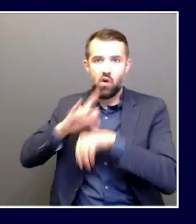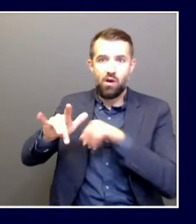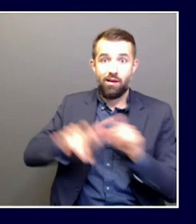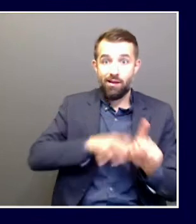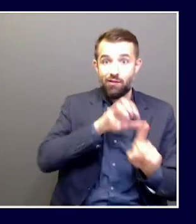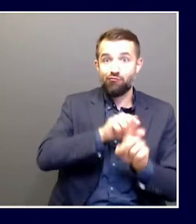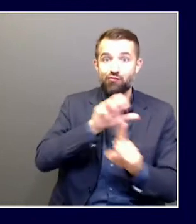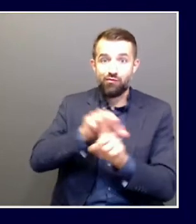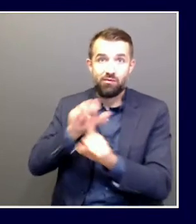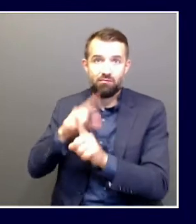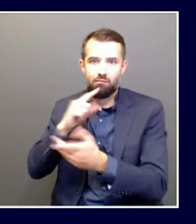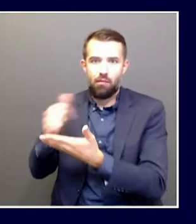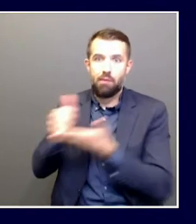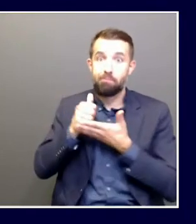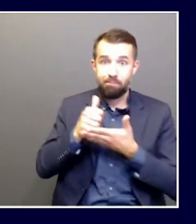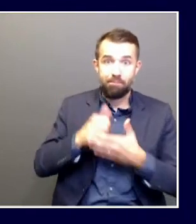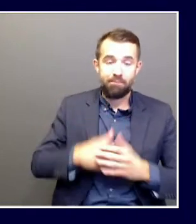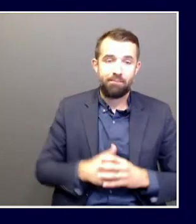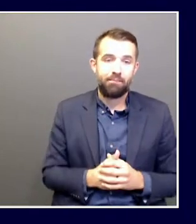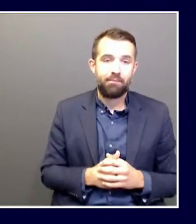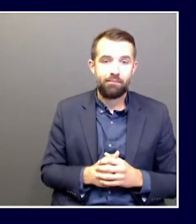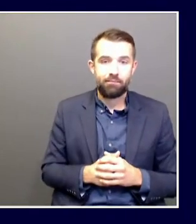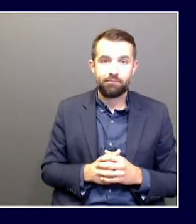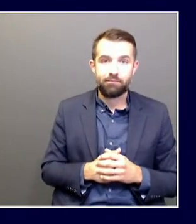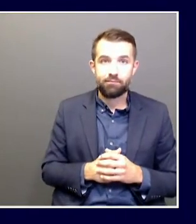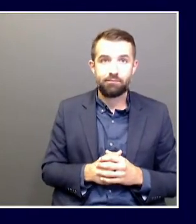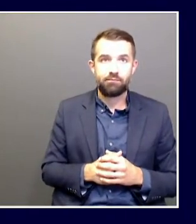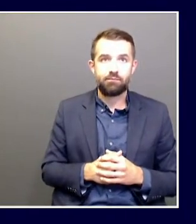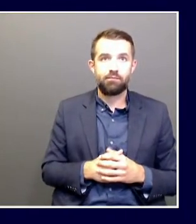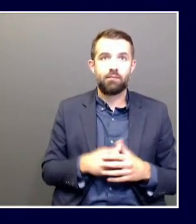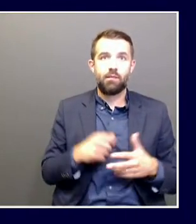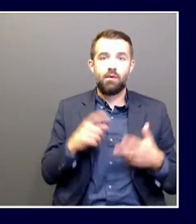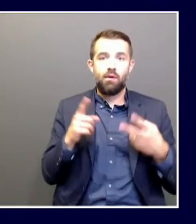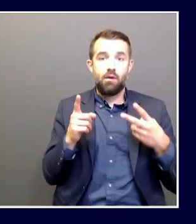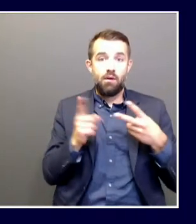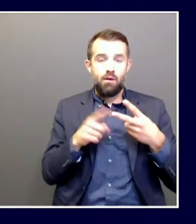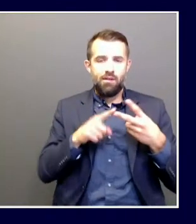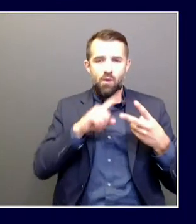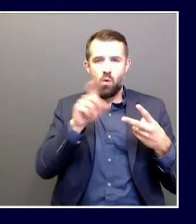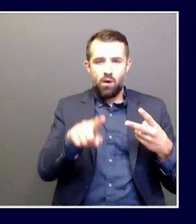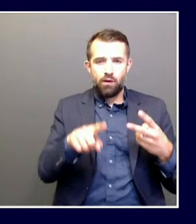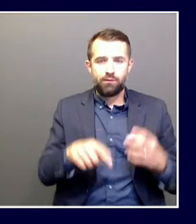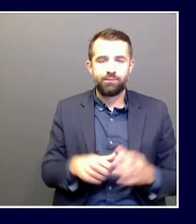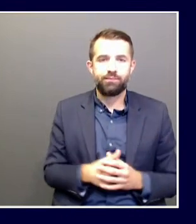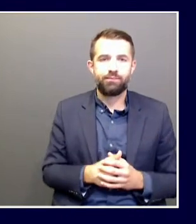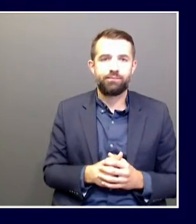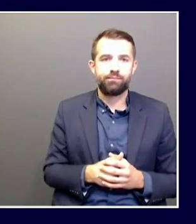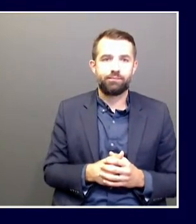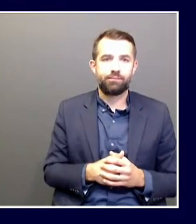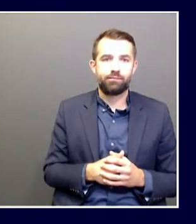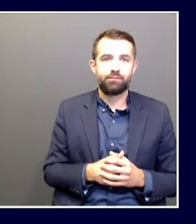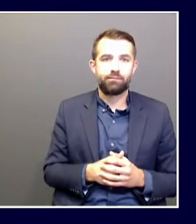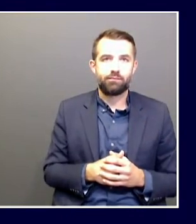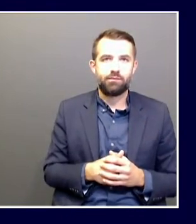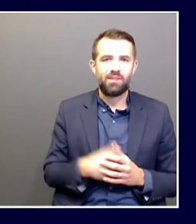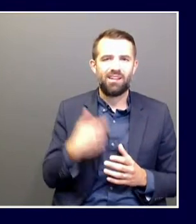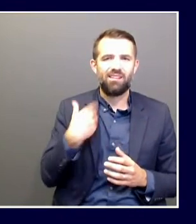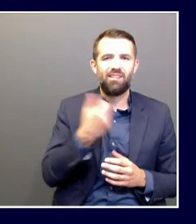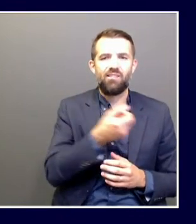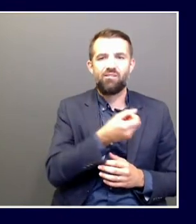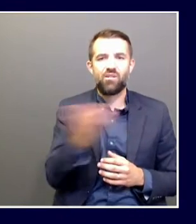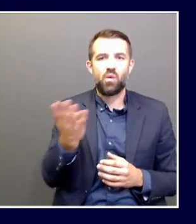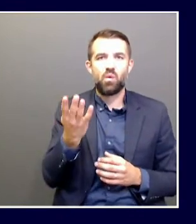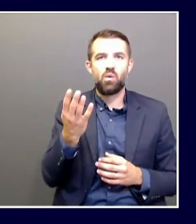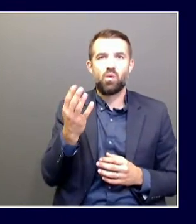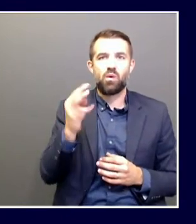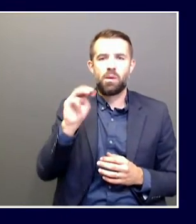Okay, and so a second question that I have is that two media organizations have reached out to us saying they are not being allowed to ask questions on these